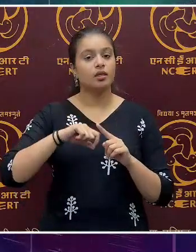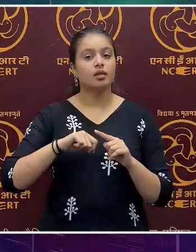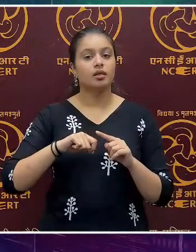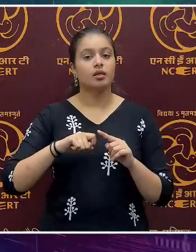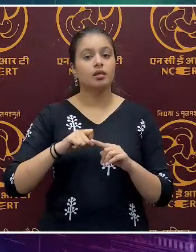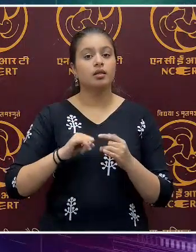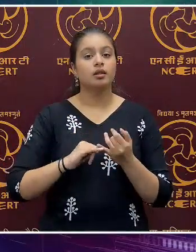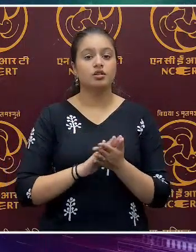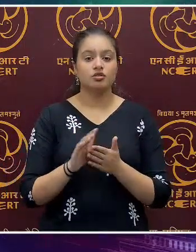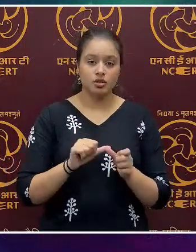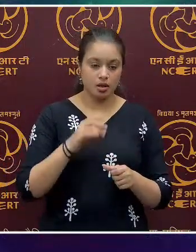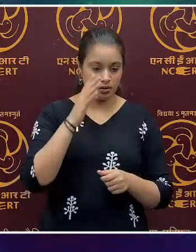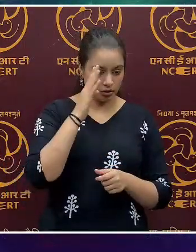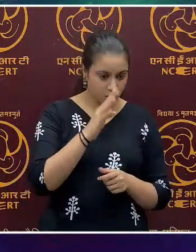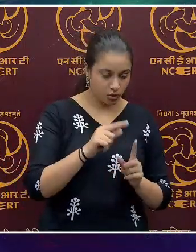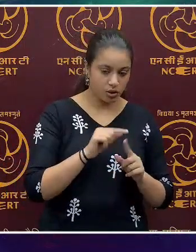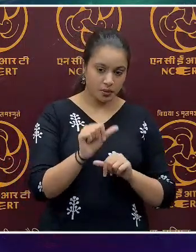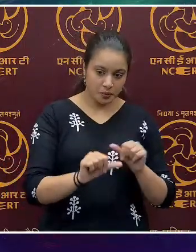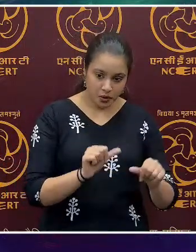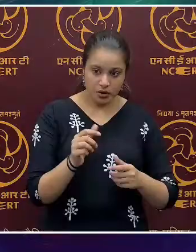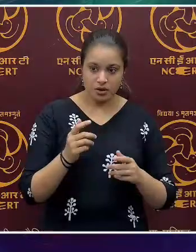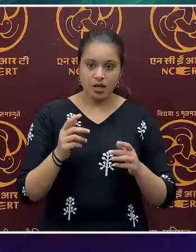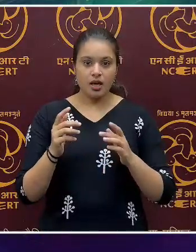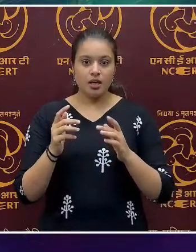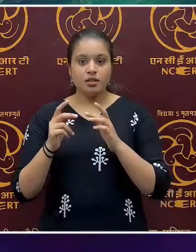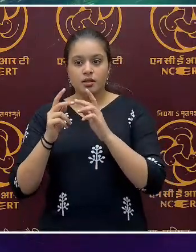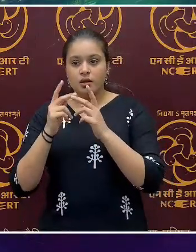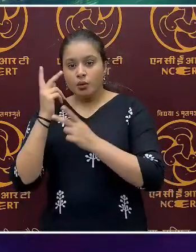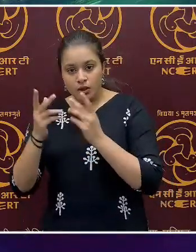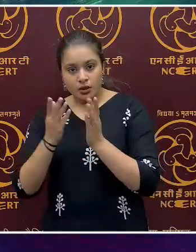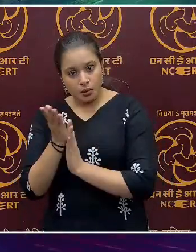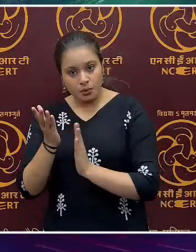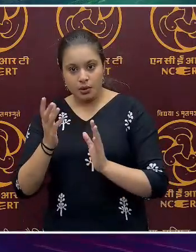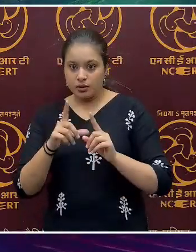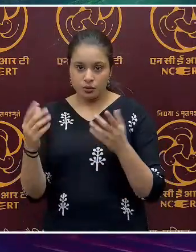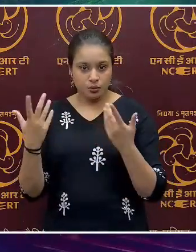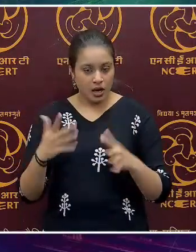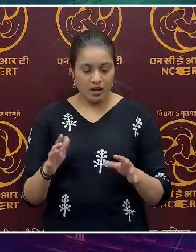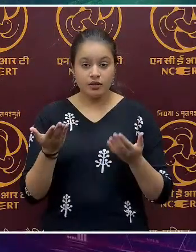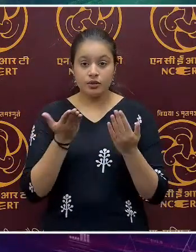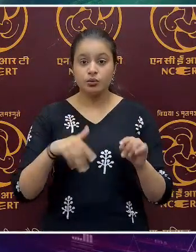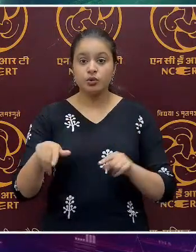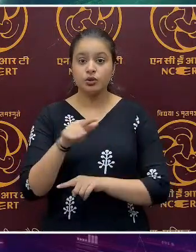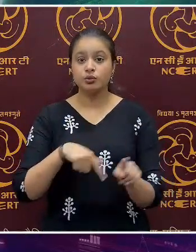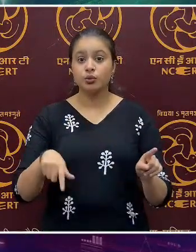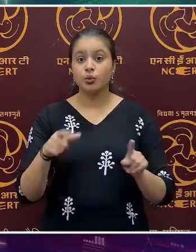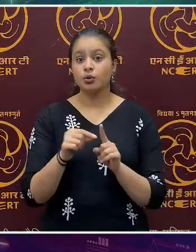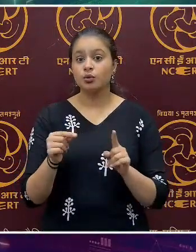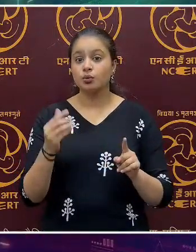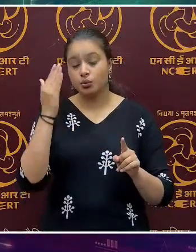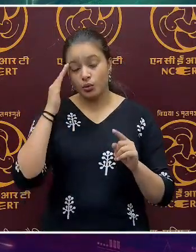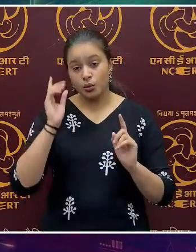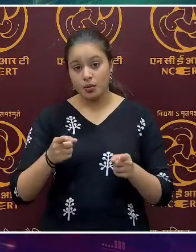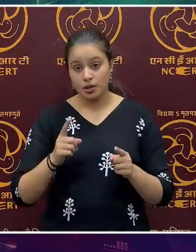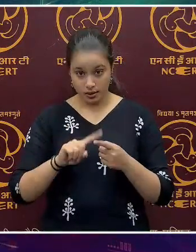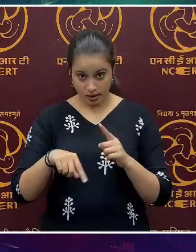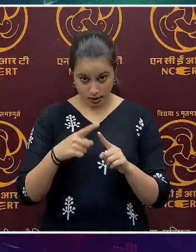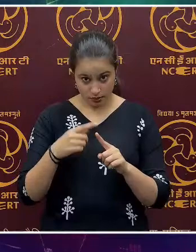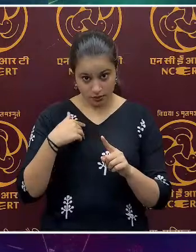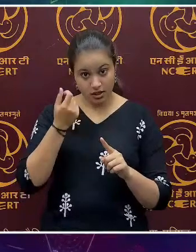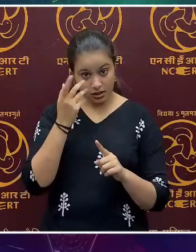the theory thing, procedure thing, simulation thing, so a student wants to know that like he is get expert in this